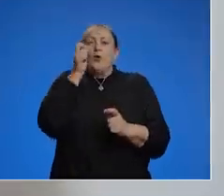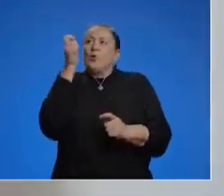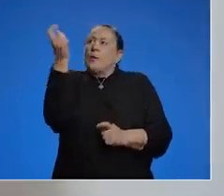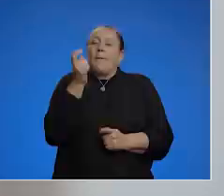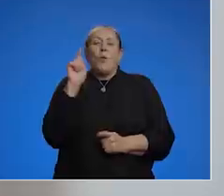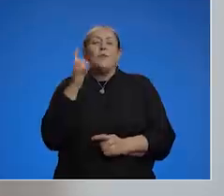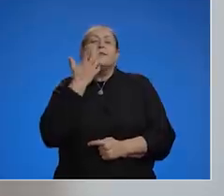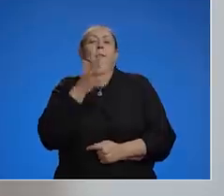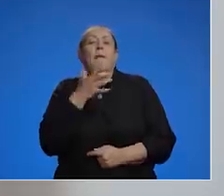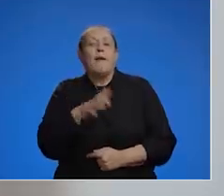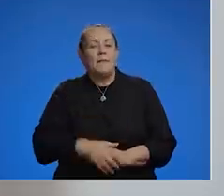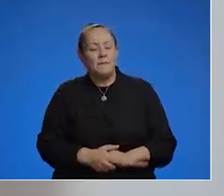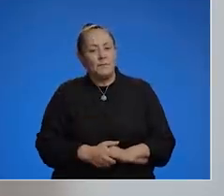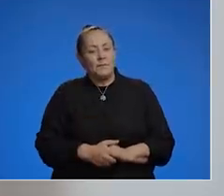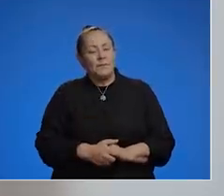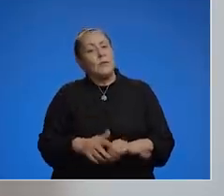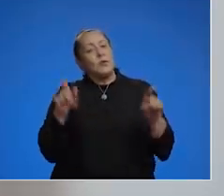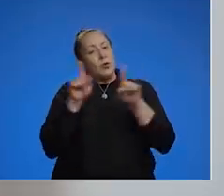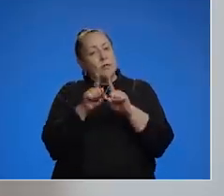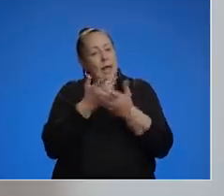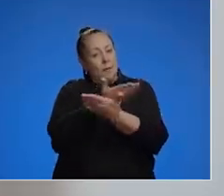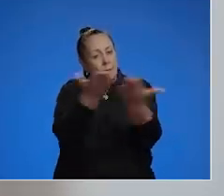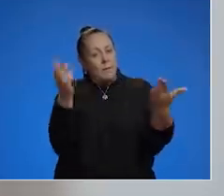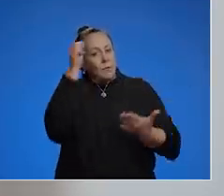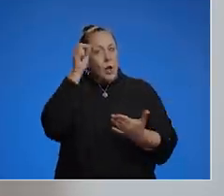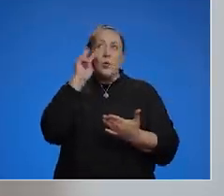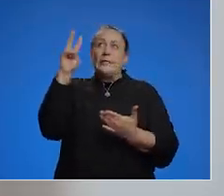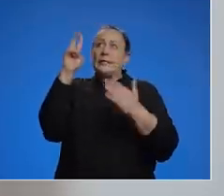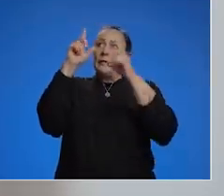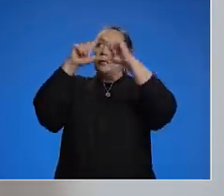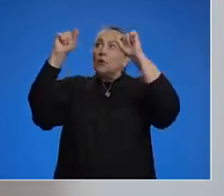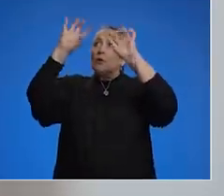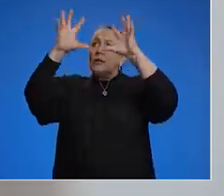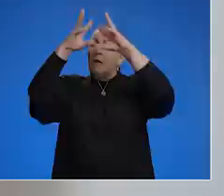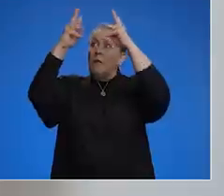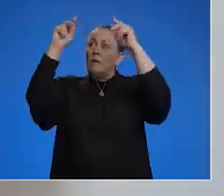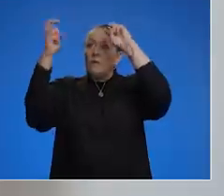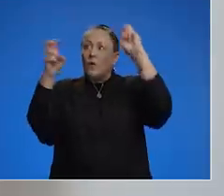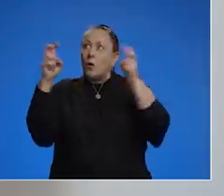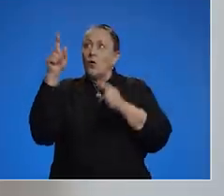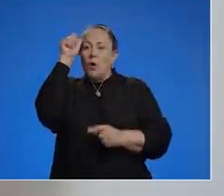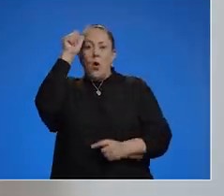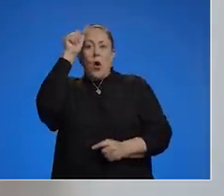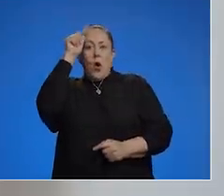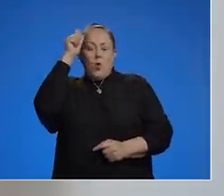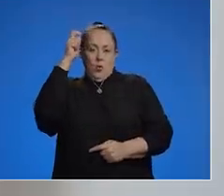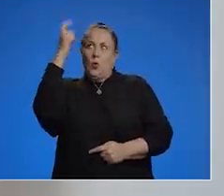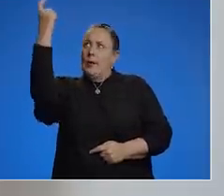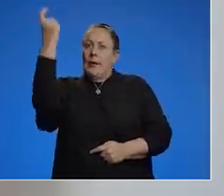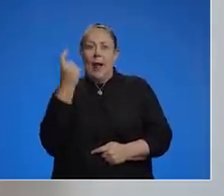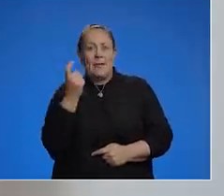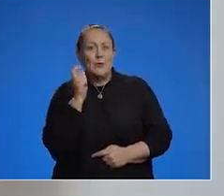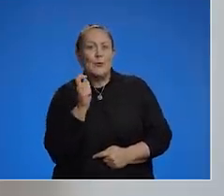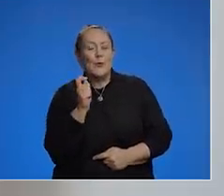near. So with you, when you see these things happening, know that he is near, at the very